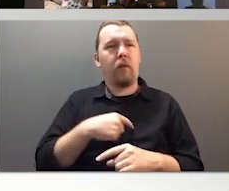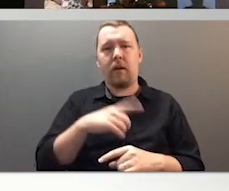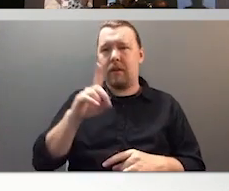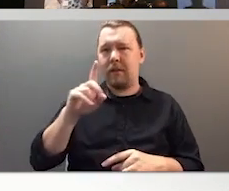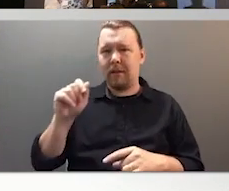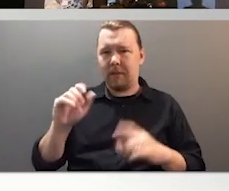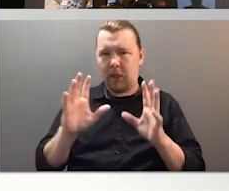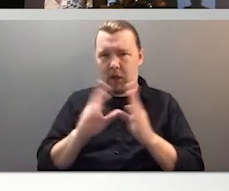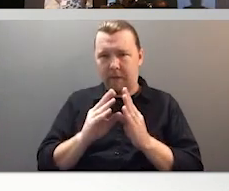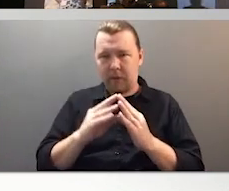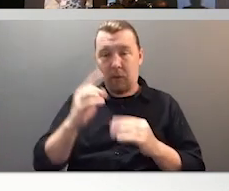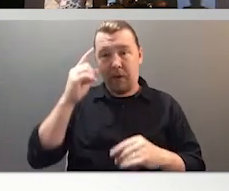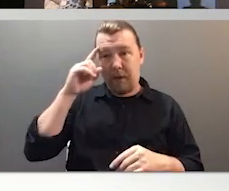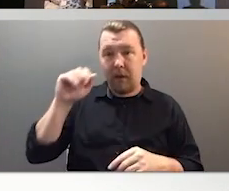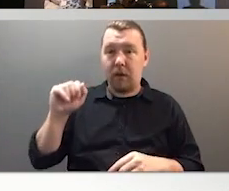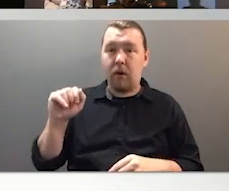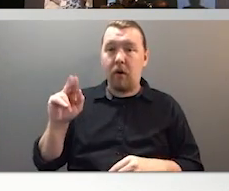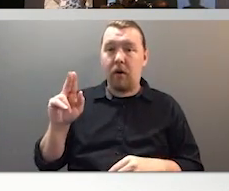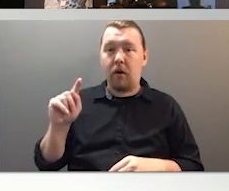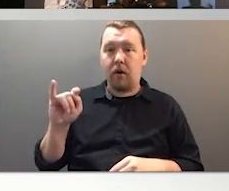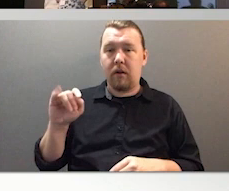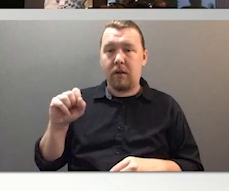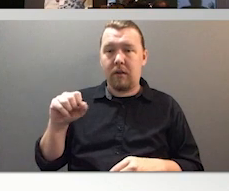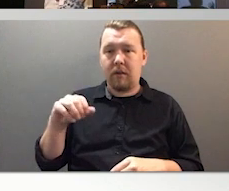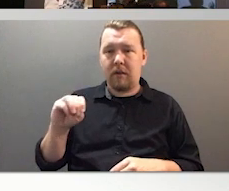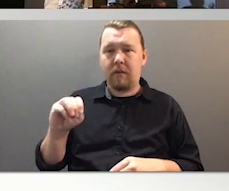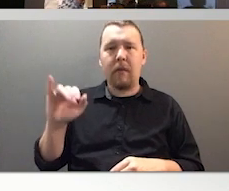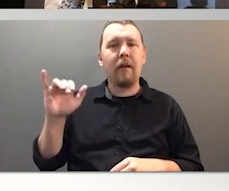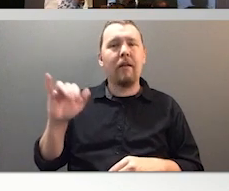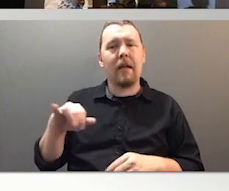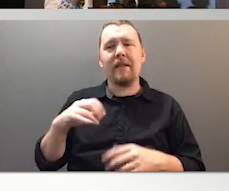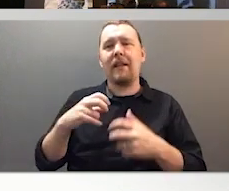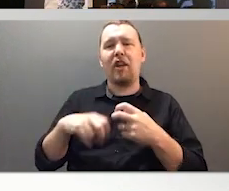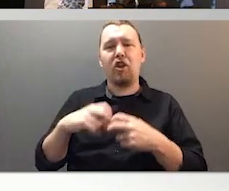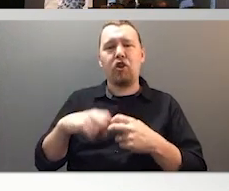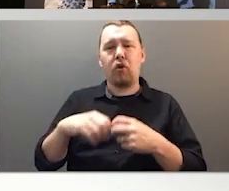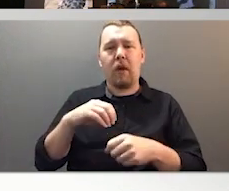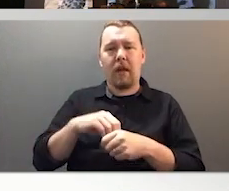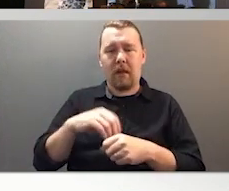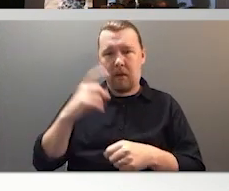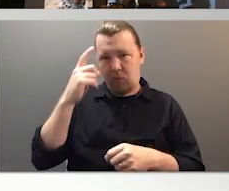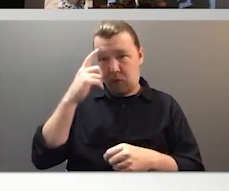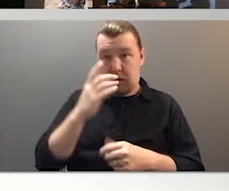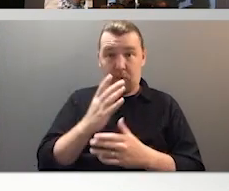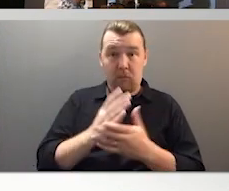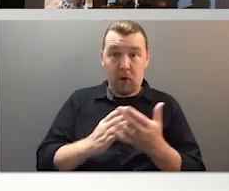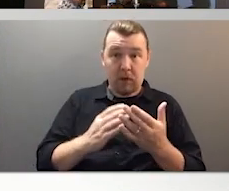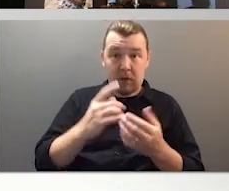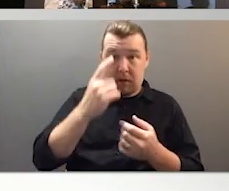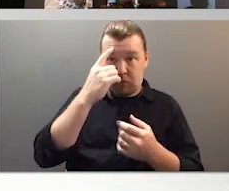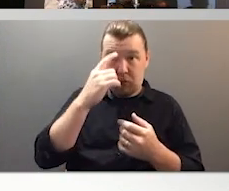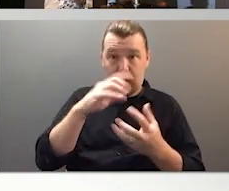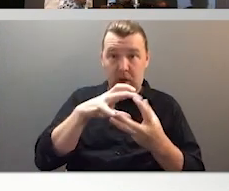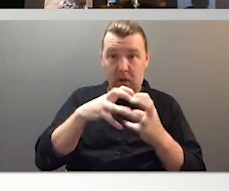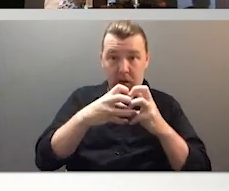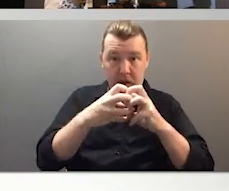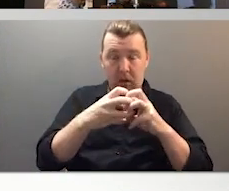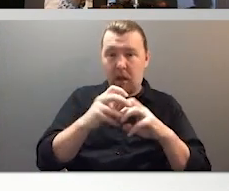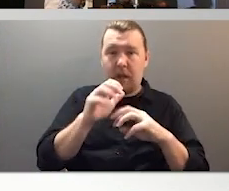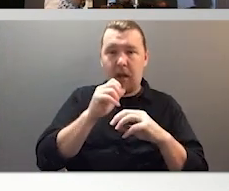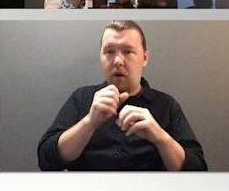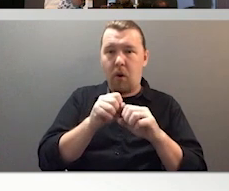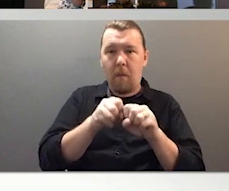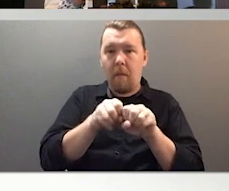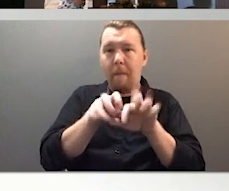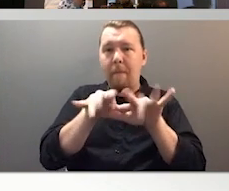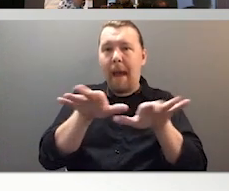autism as an issue within the brain. Parts of the brain cluster, they don't map out the way they should, so